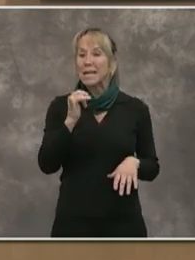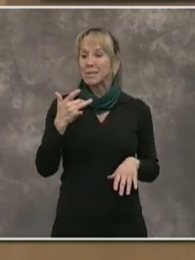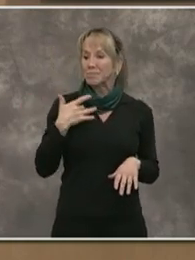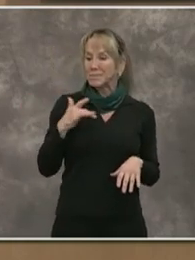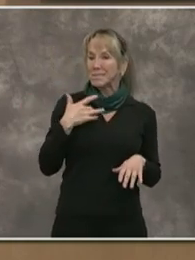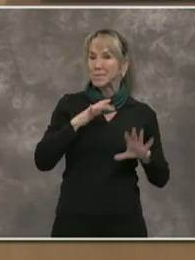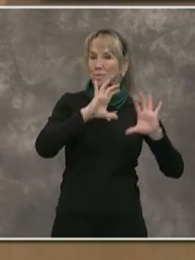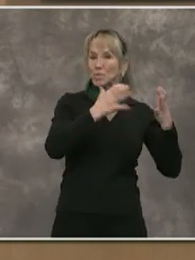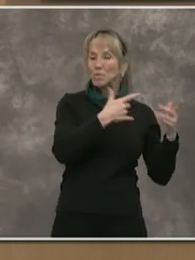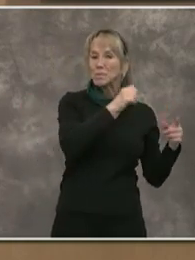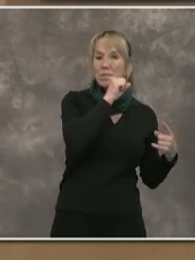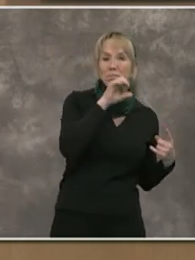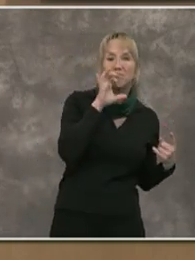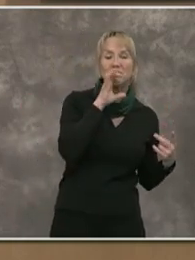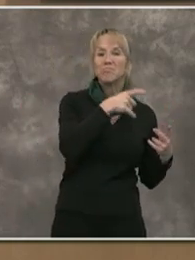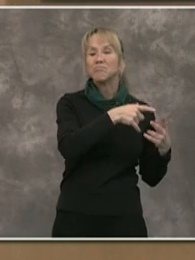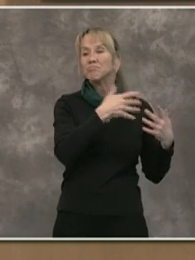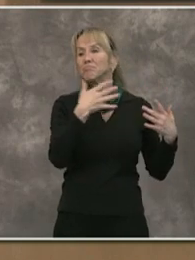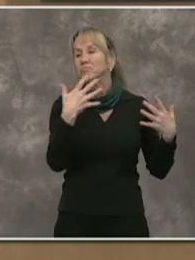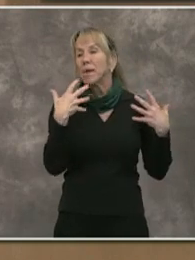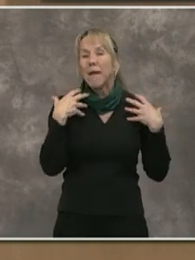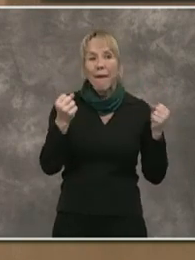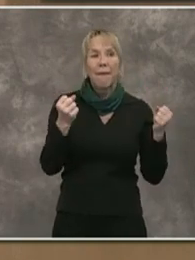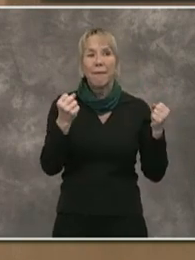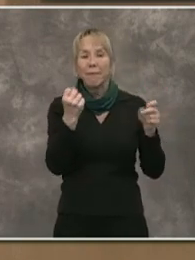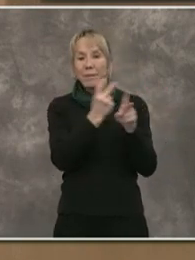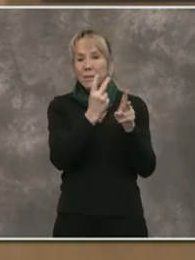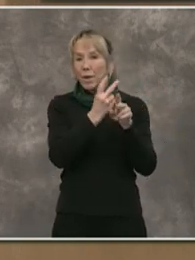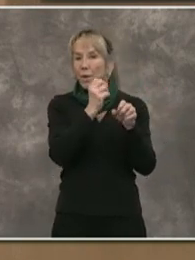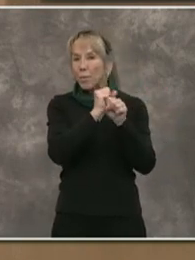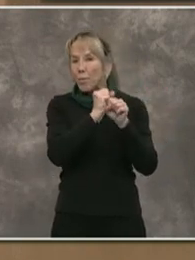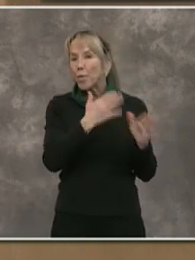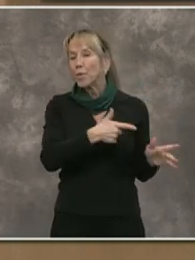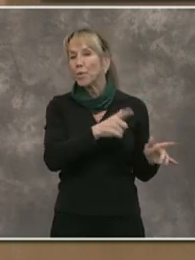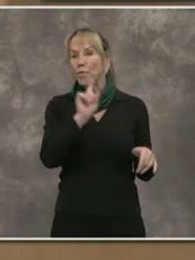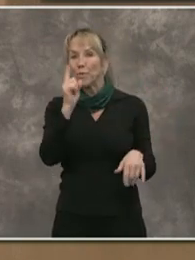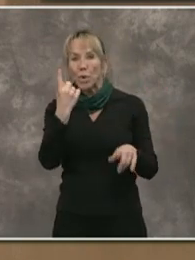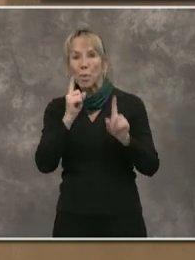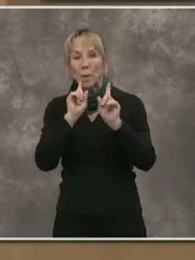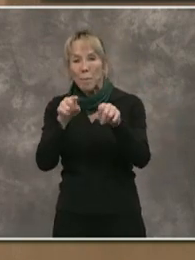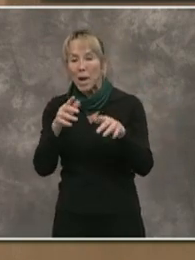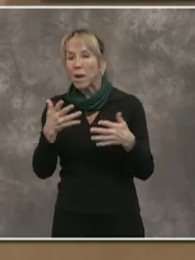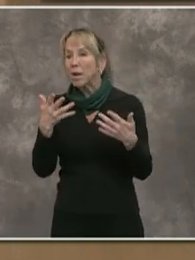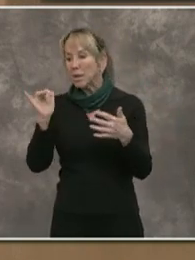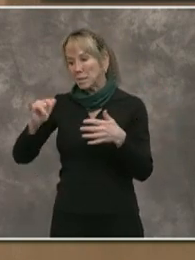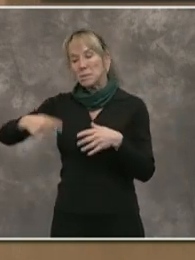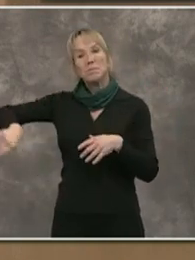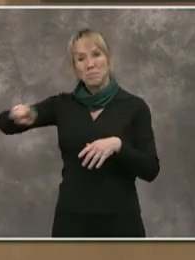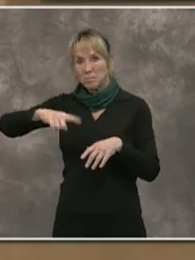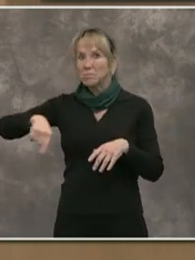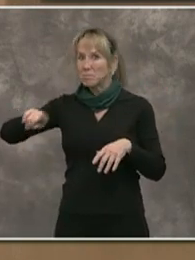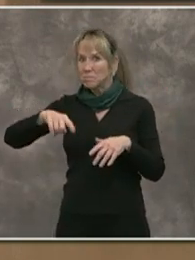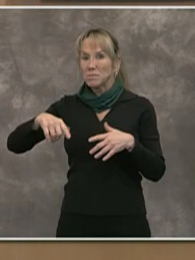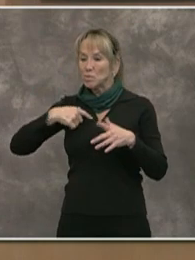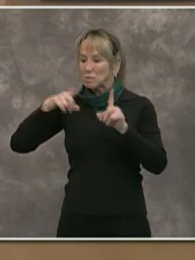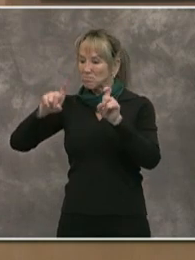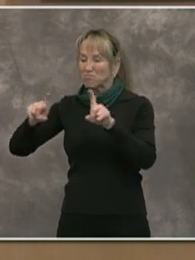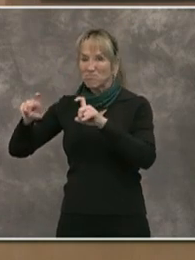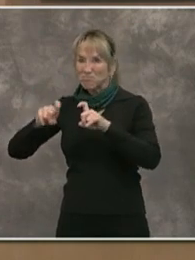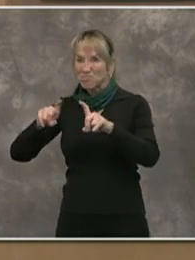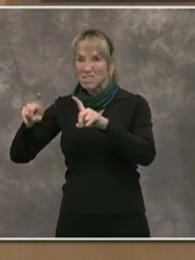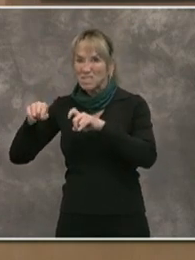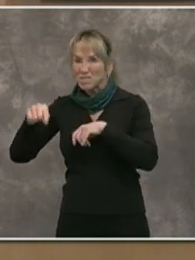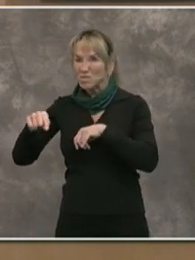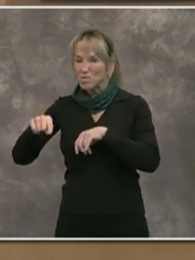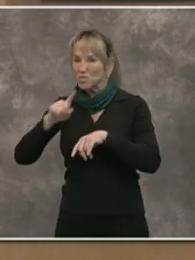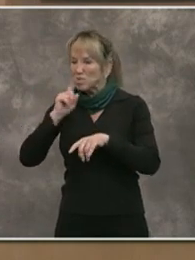hospitalized individuals and healthcare workers and first responders, that I believe that we are testing to a greater degree than the rest of the